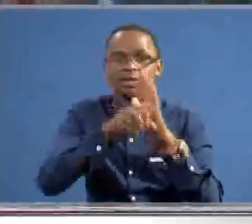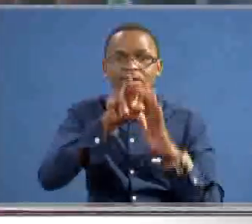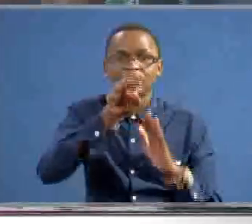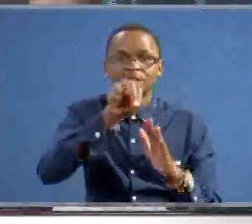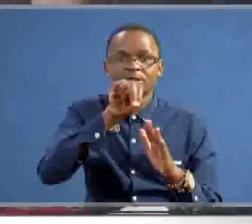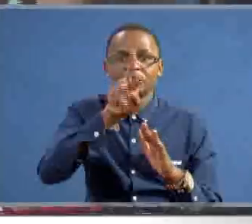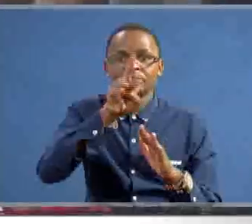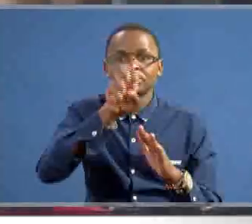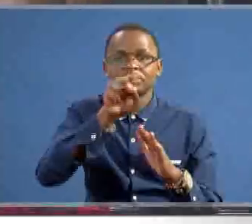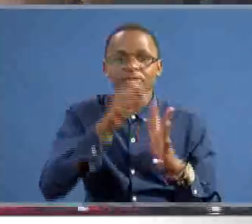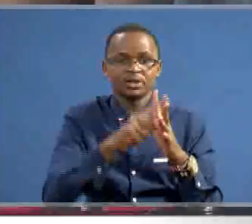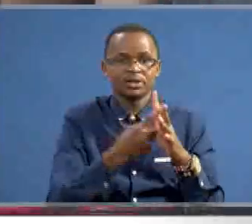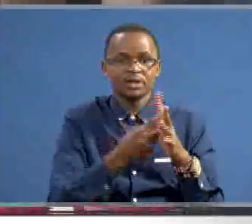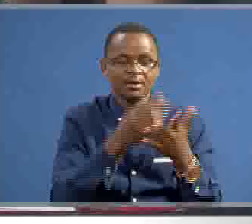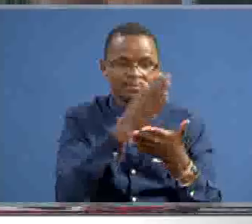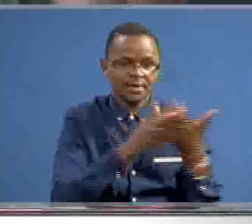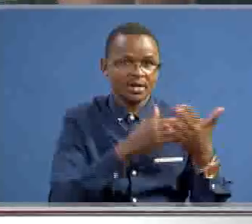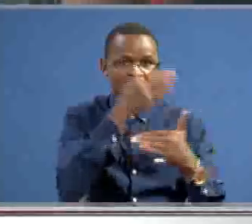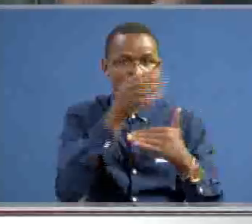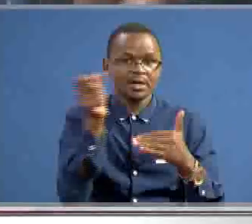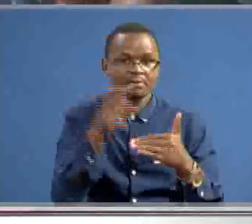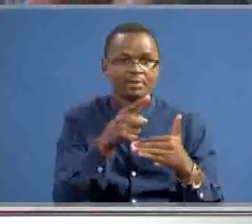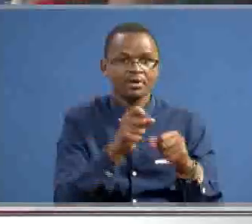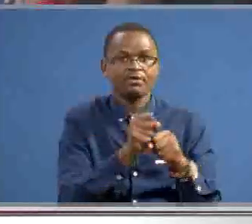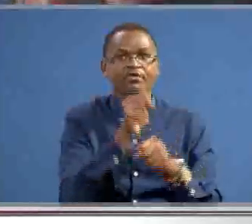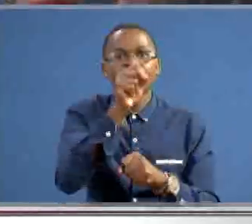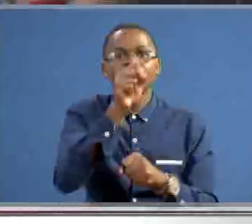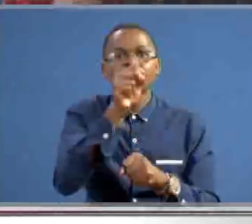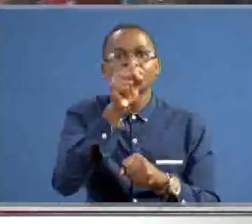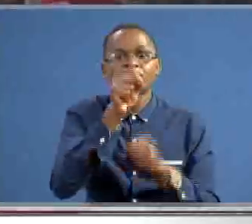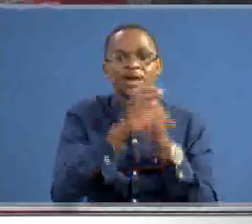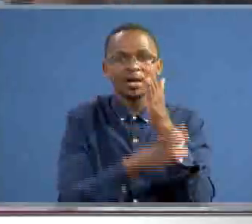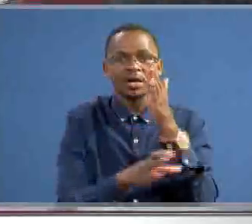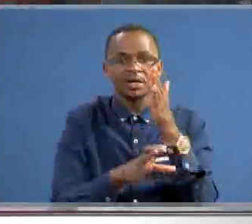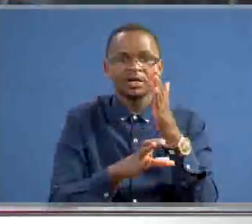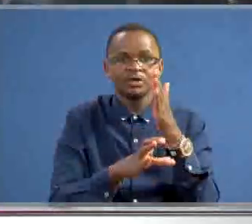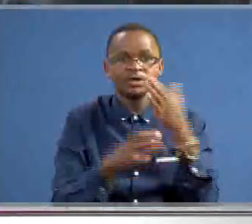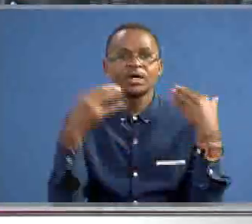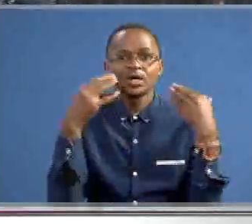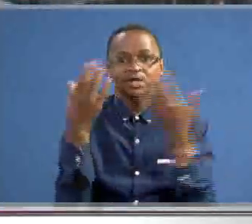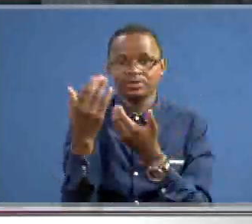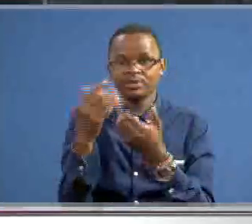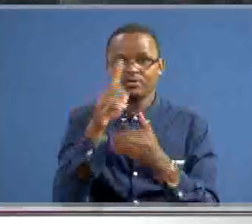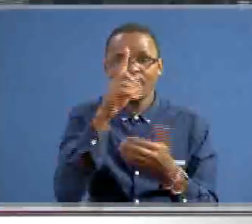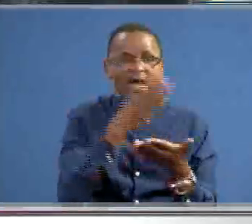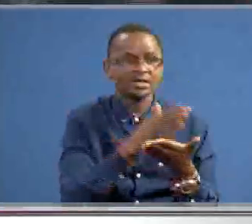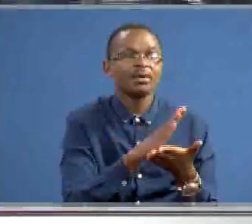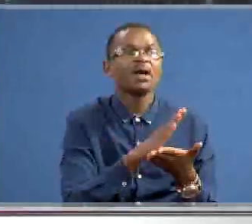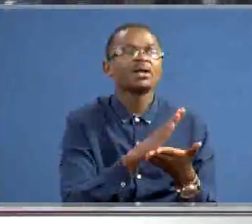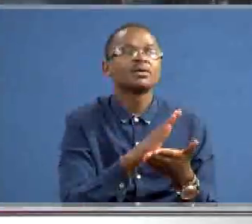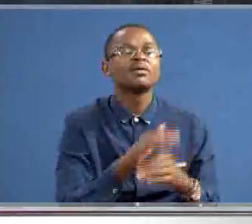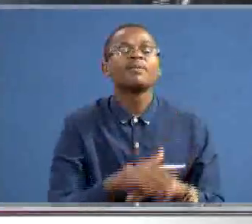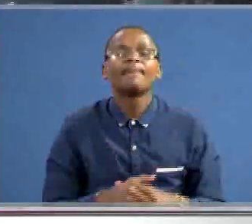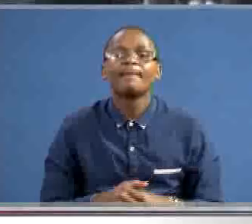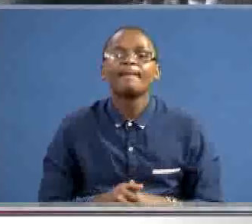will start mid next month with at least 15 count is expected to take part in the first phase